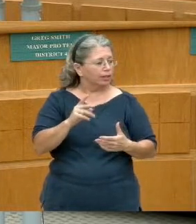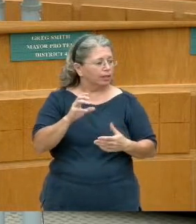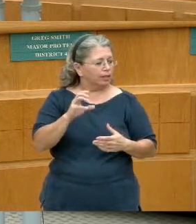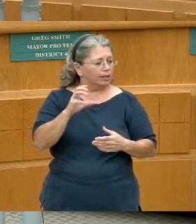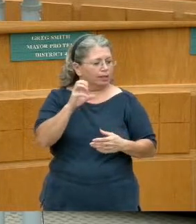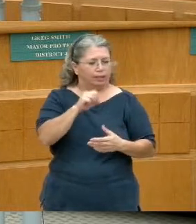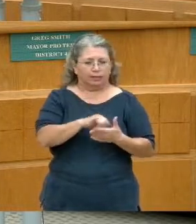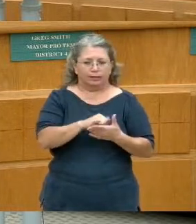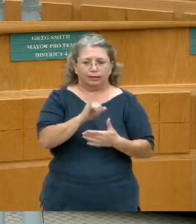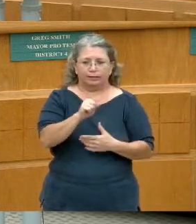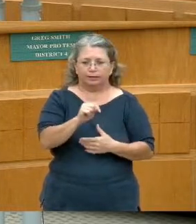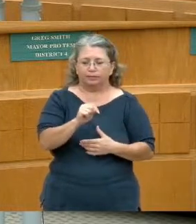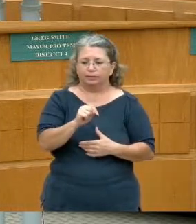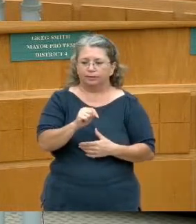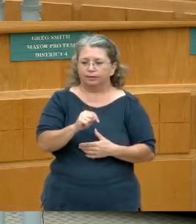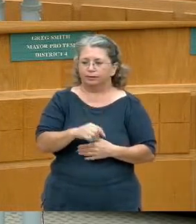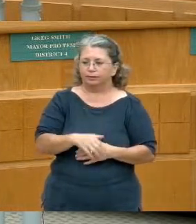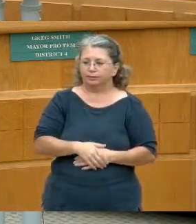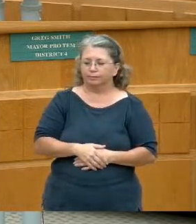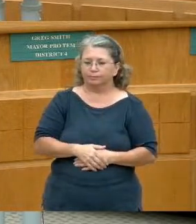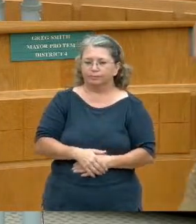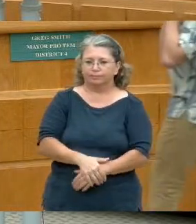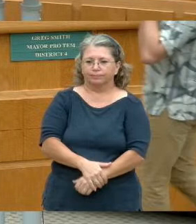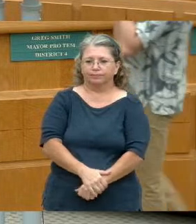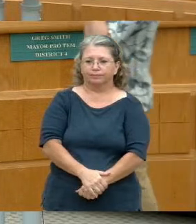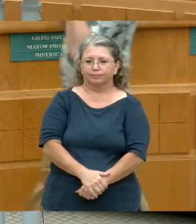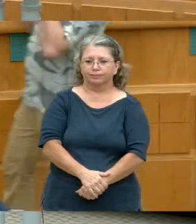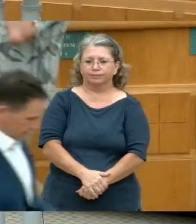All right, thank you.